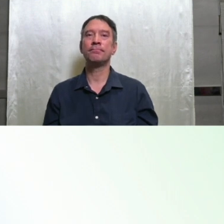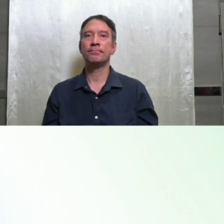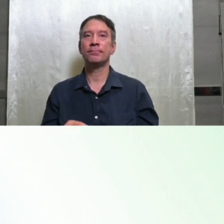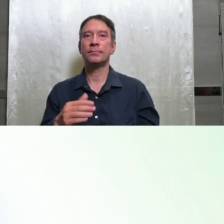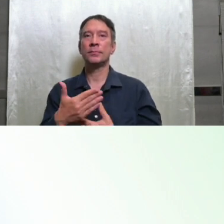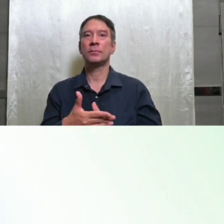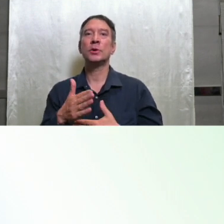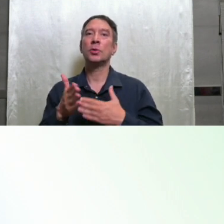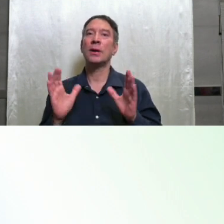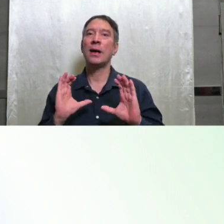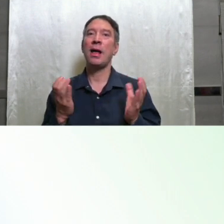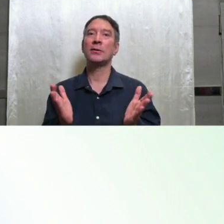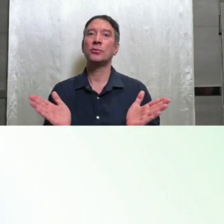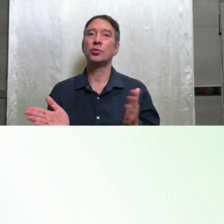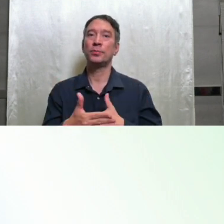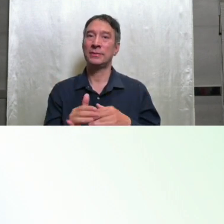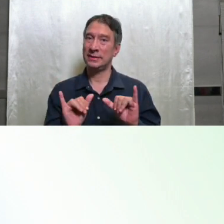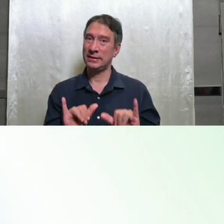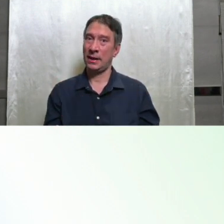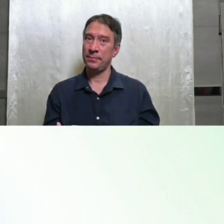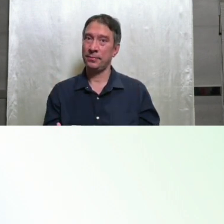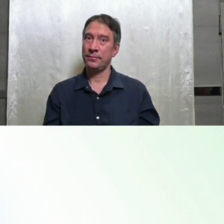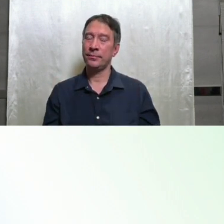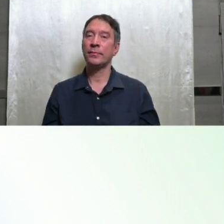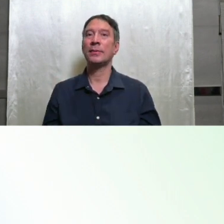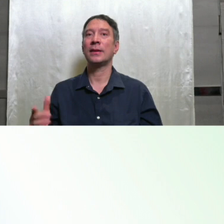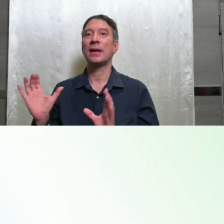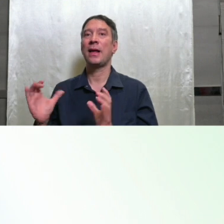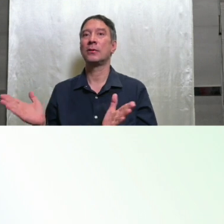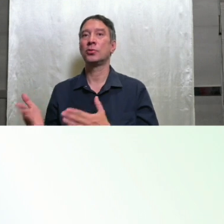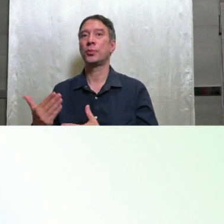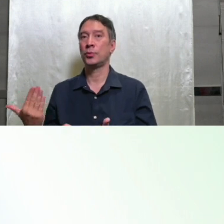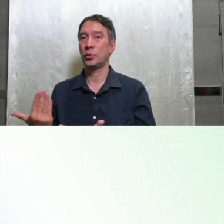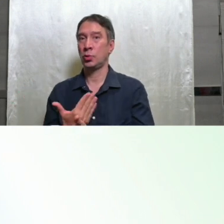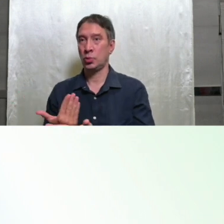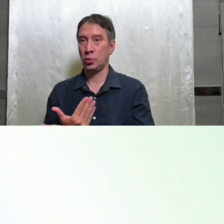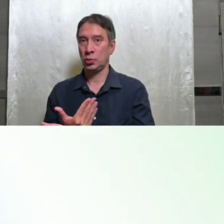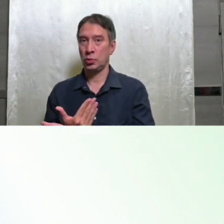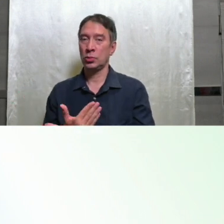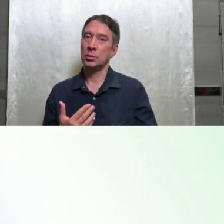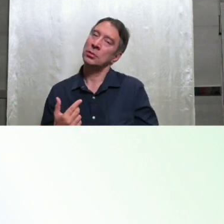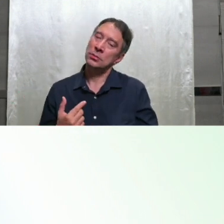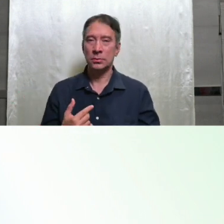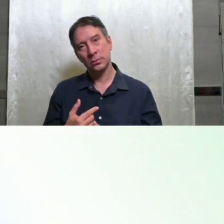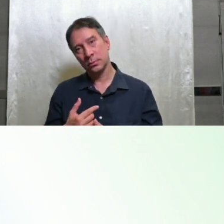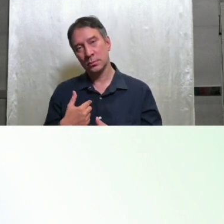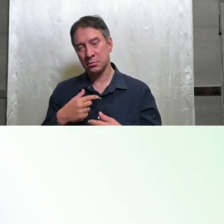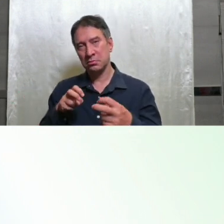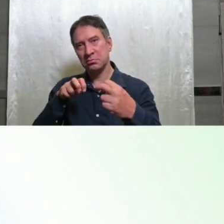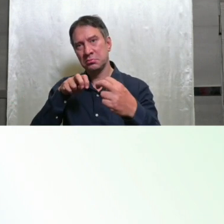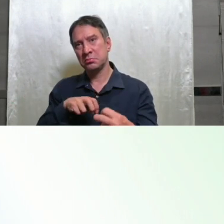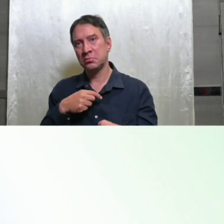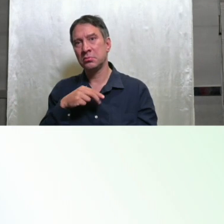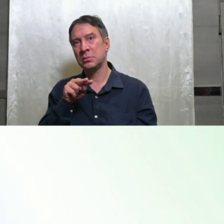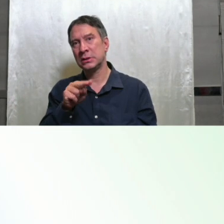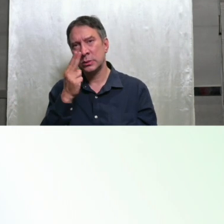personal one-to-one tutoring, they performed significantly better, in fact by 2 standard deviations. So this is our key insight, and many